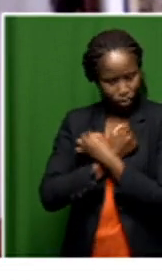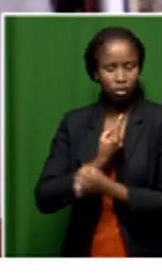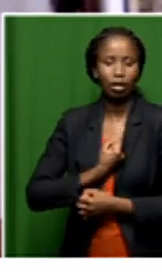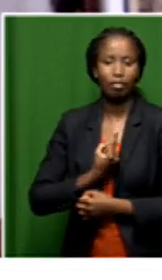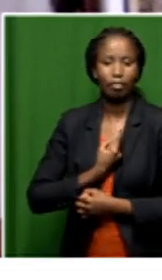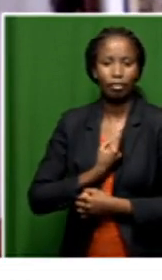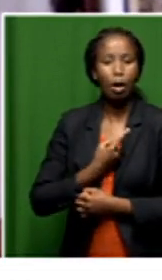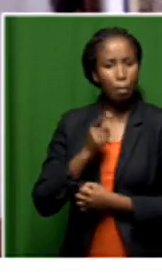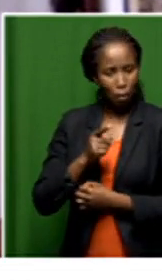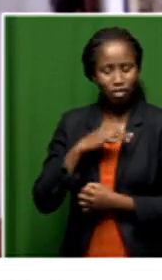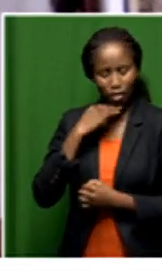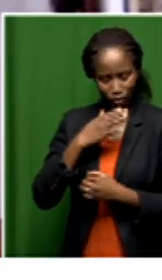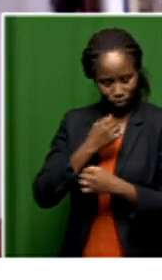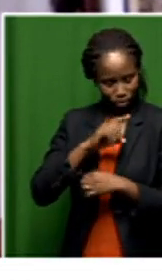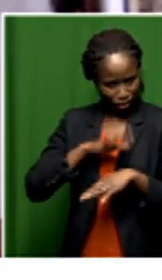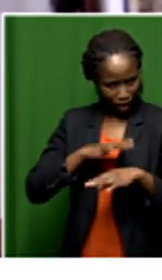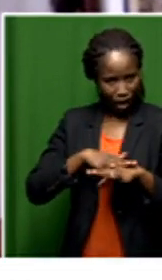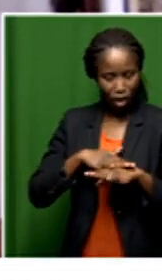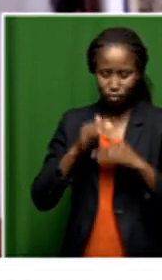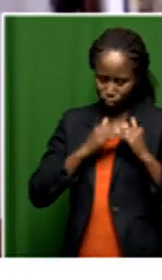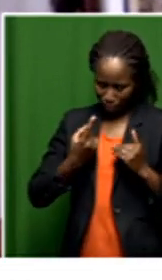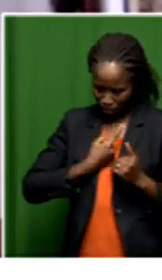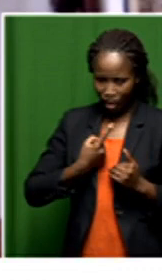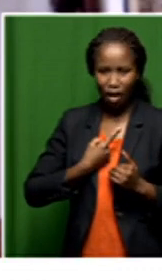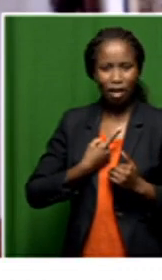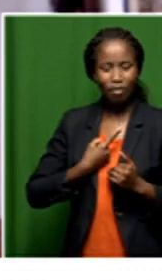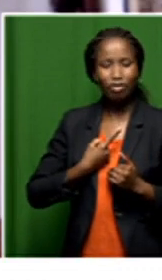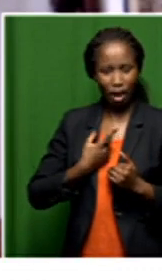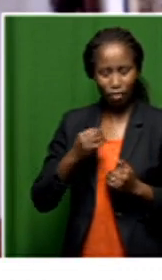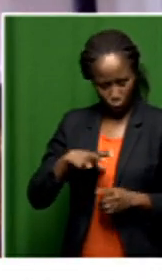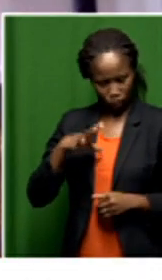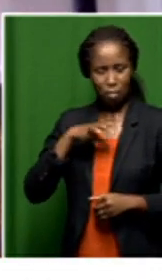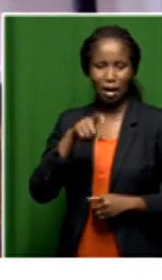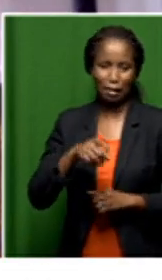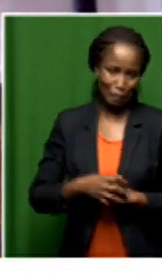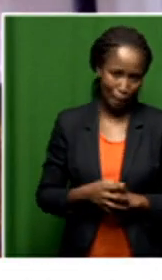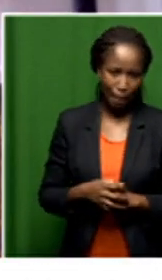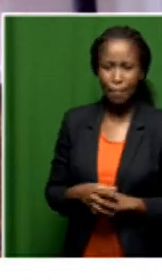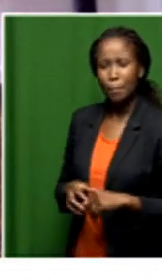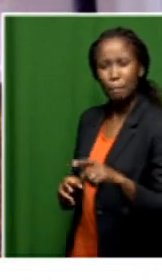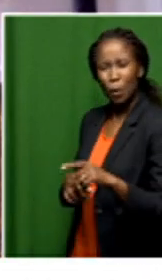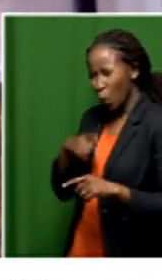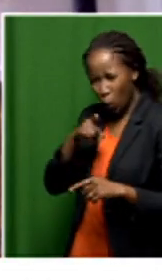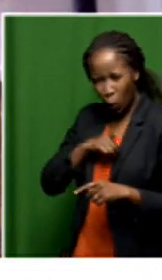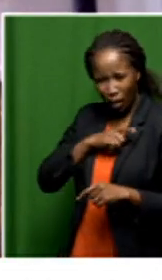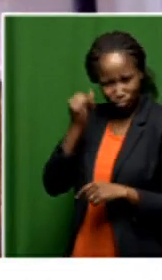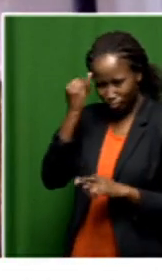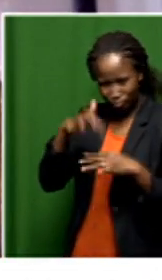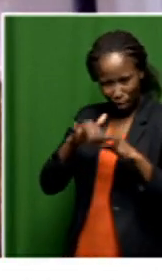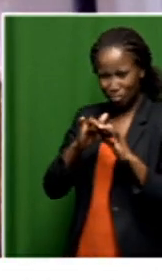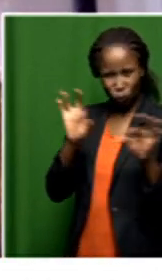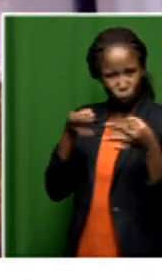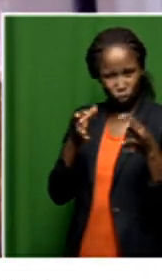and being confident in who you are and loving what you're about. What really inspired it? I mean, what inspired the title of the